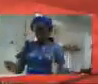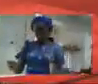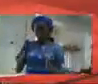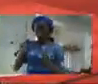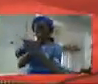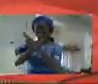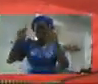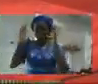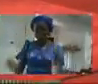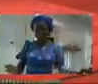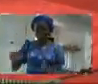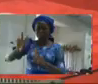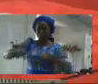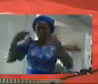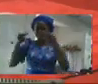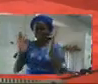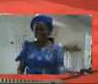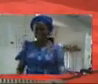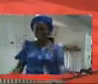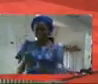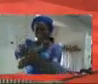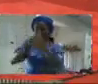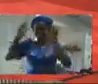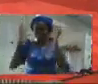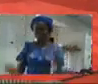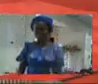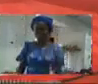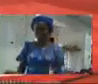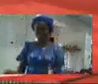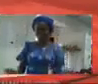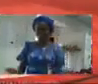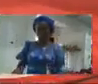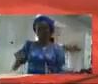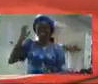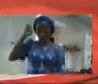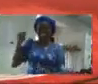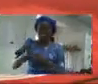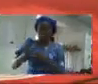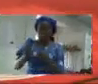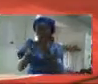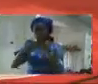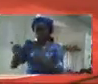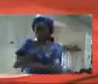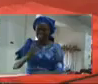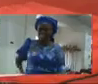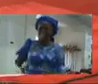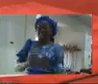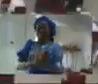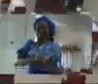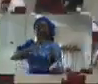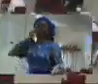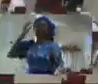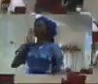Healer, Provider, Deliverer, the soon coming King. Glory be to your